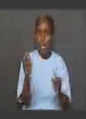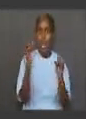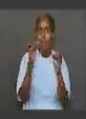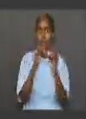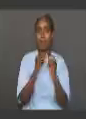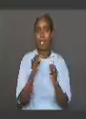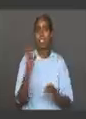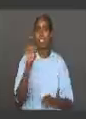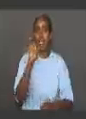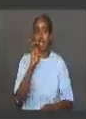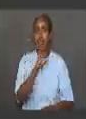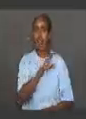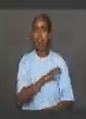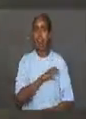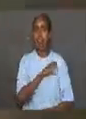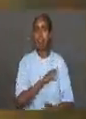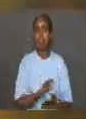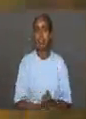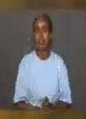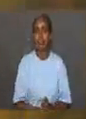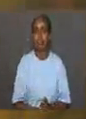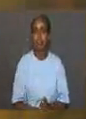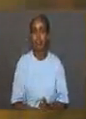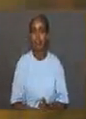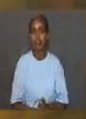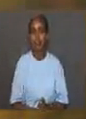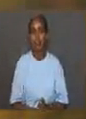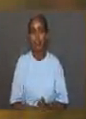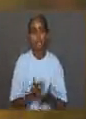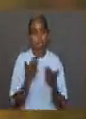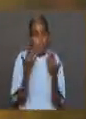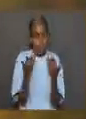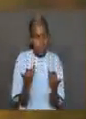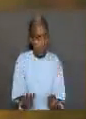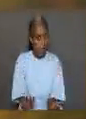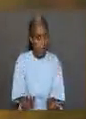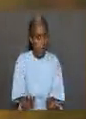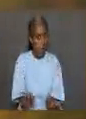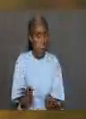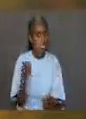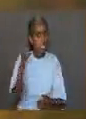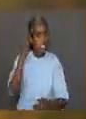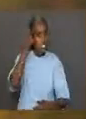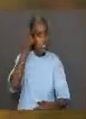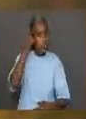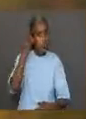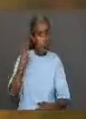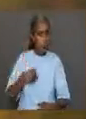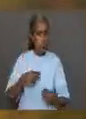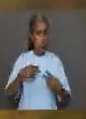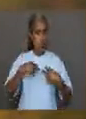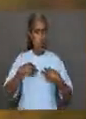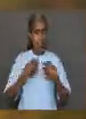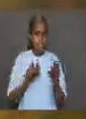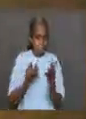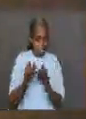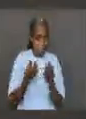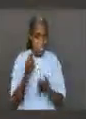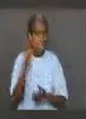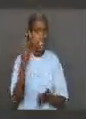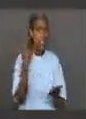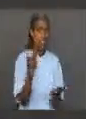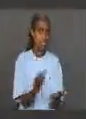plus characteristics. Now, suppose that we have an expression like this.